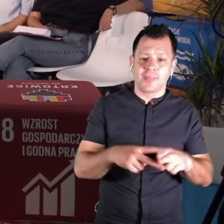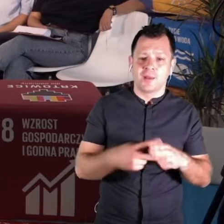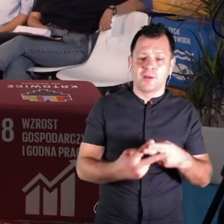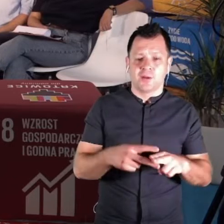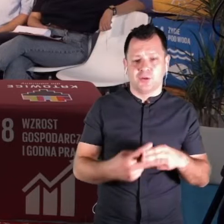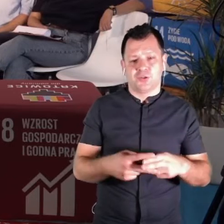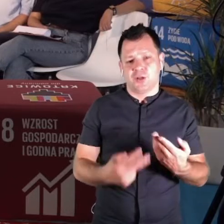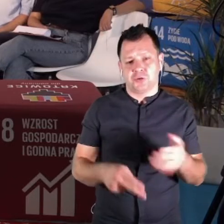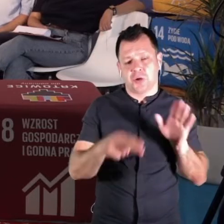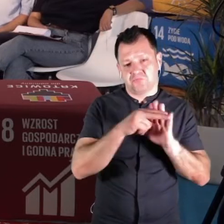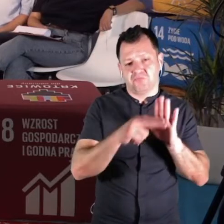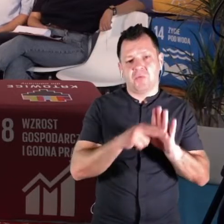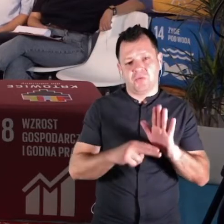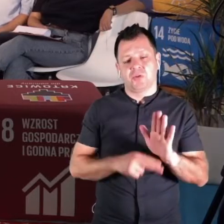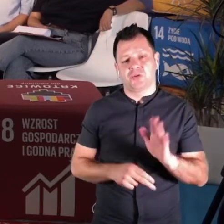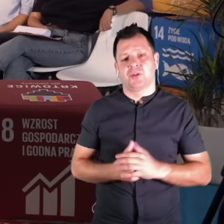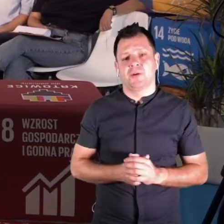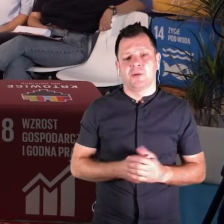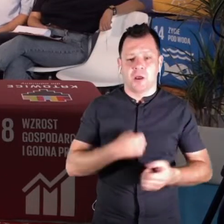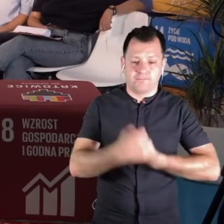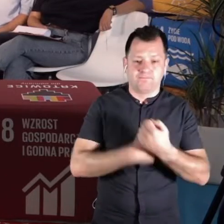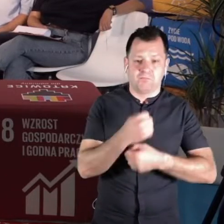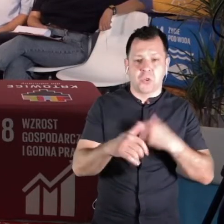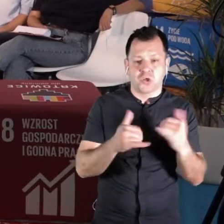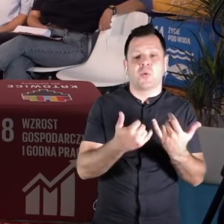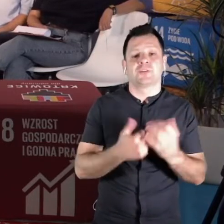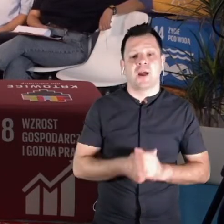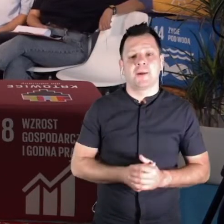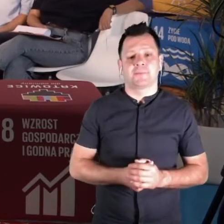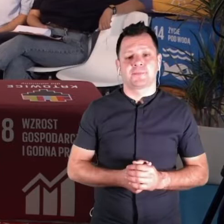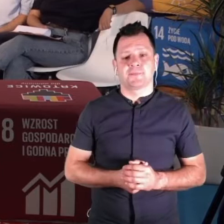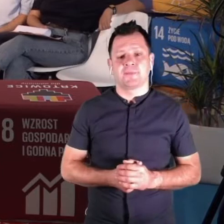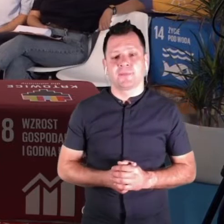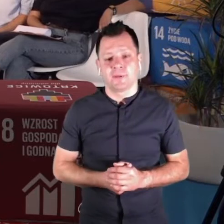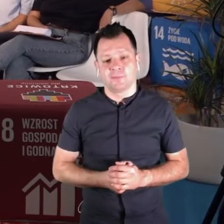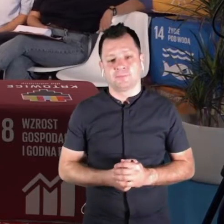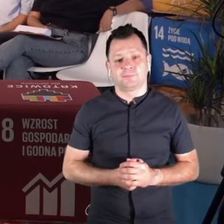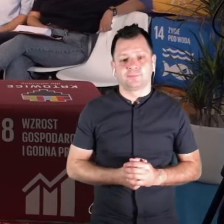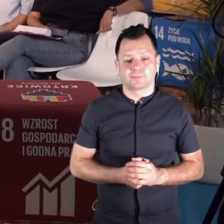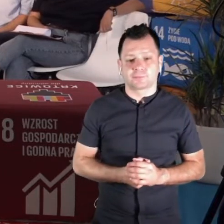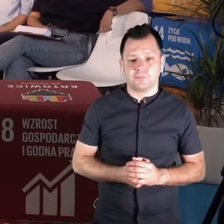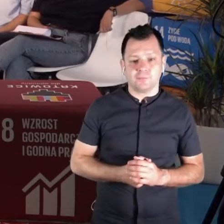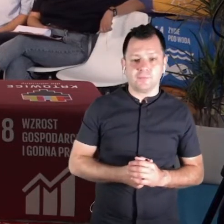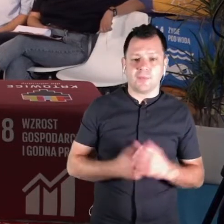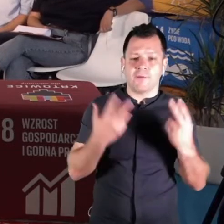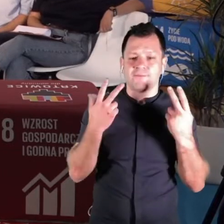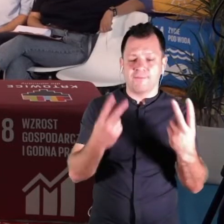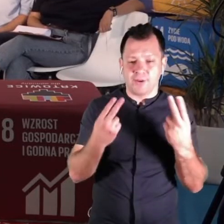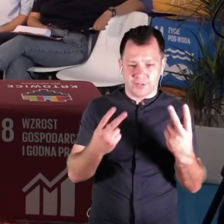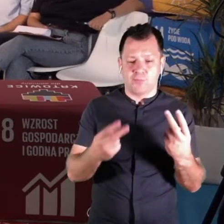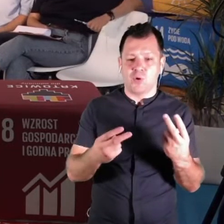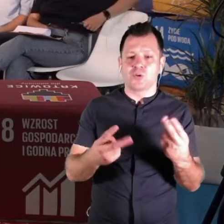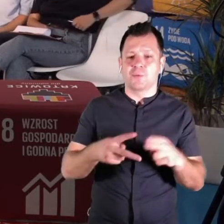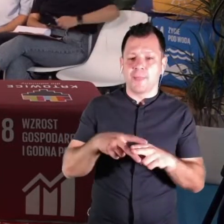was finding the tool for team building, because even if people really want to do something, they have to make some skills,